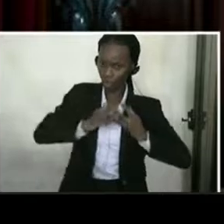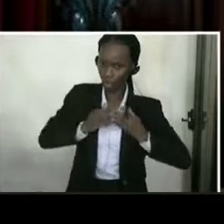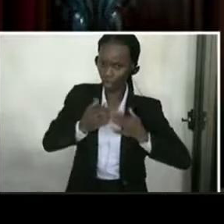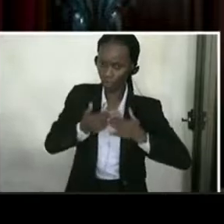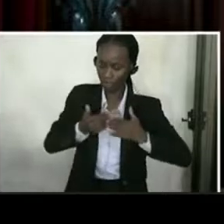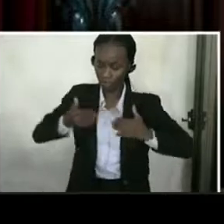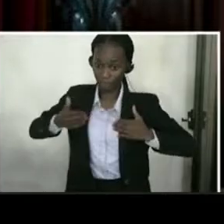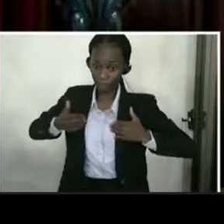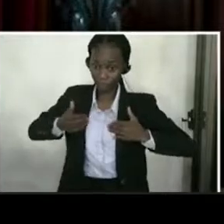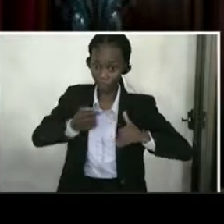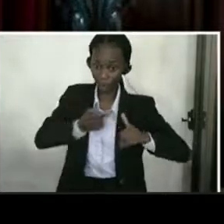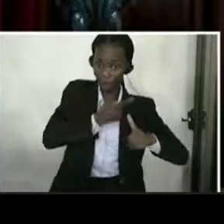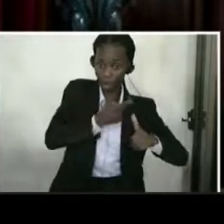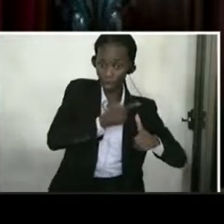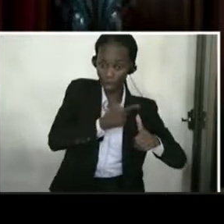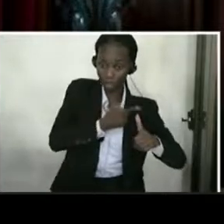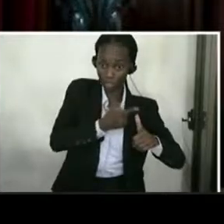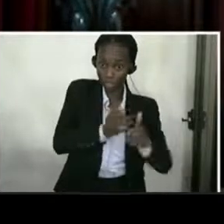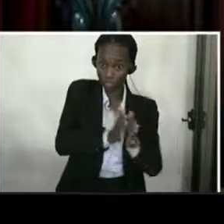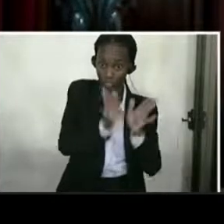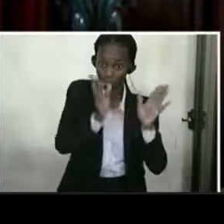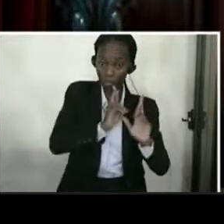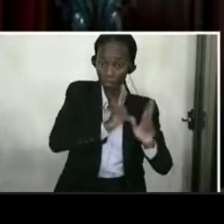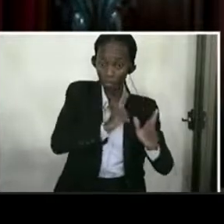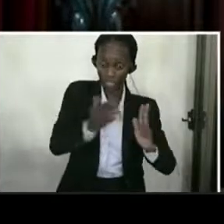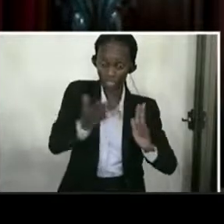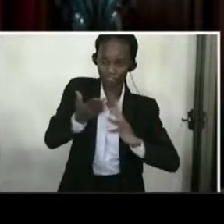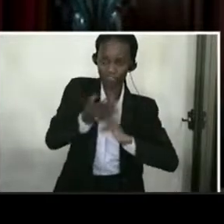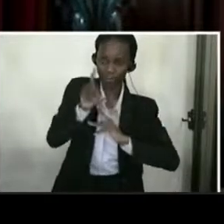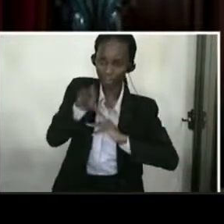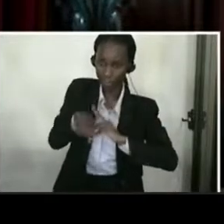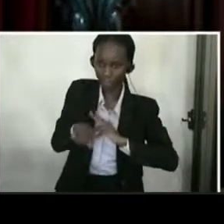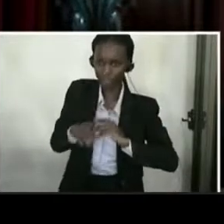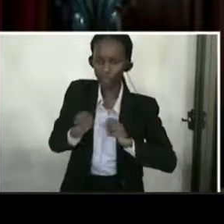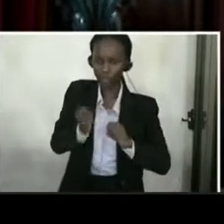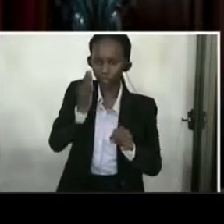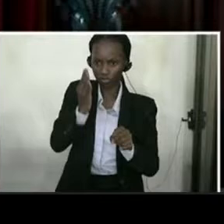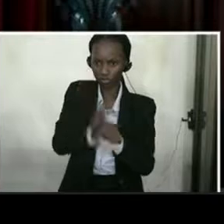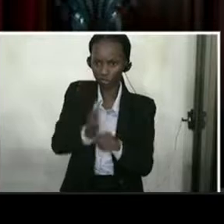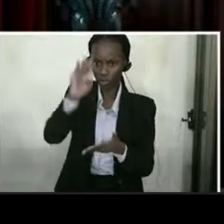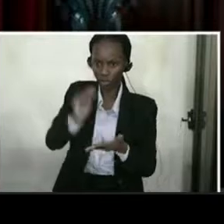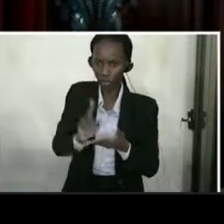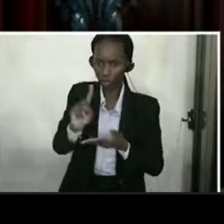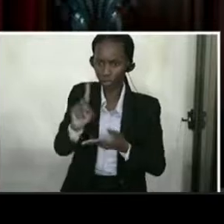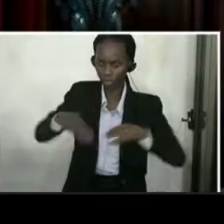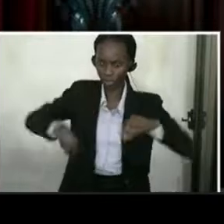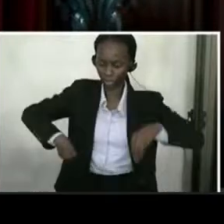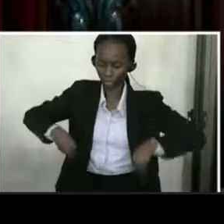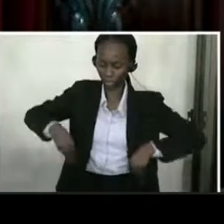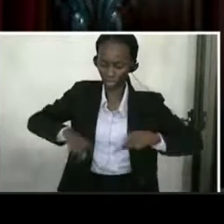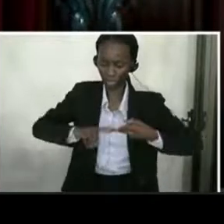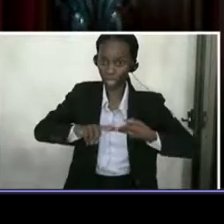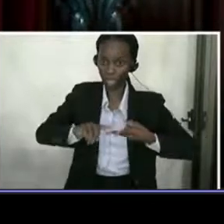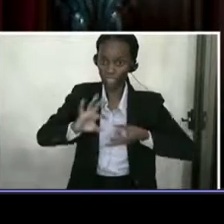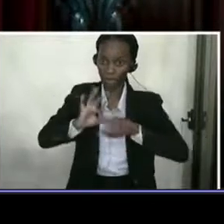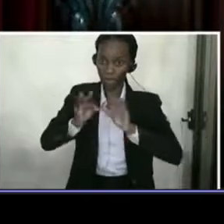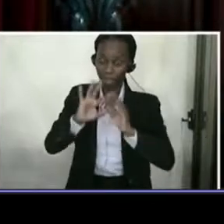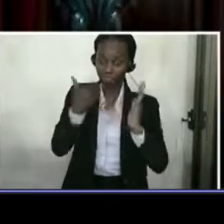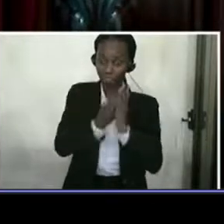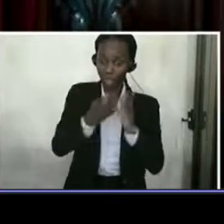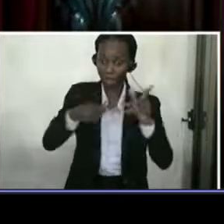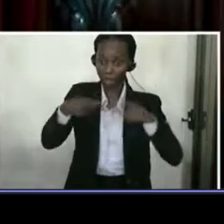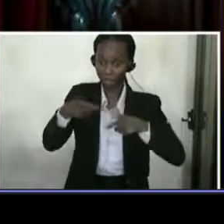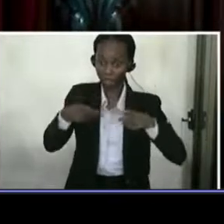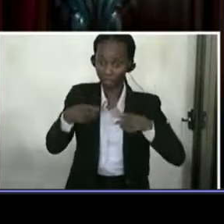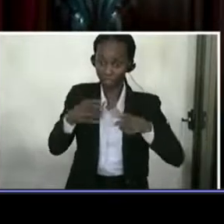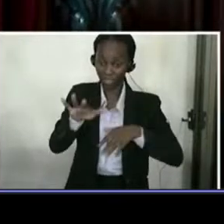prevent such high levels of fraud, corruption, and non-compliance with supply chain management. If Scopa and Parliament